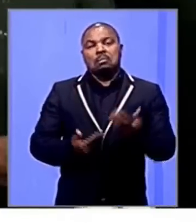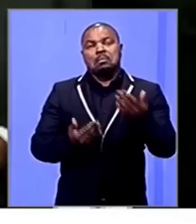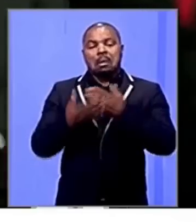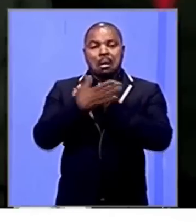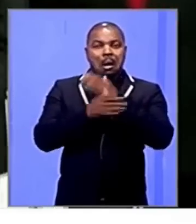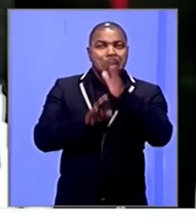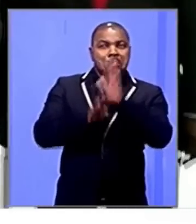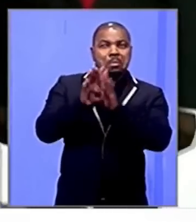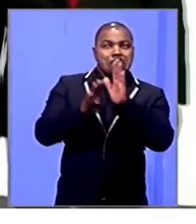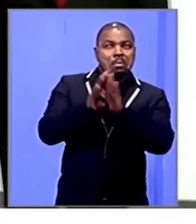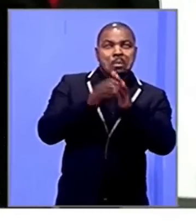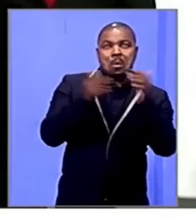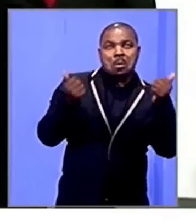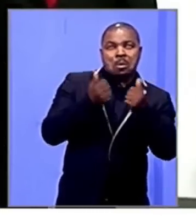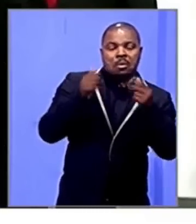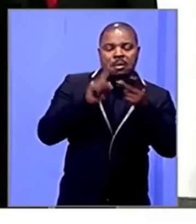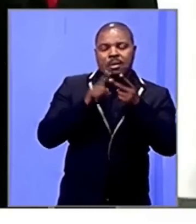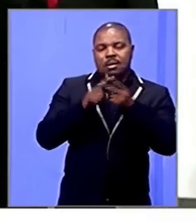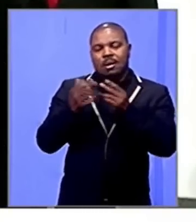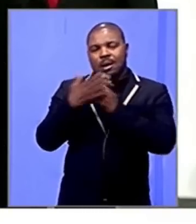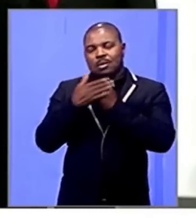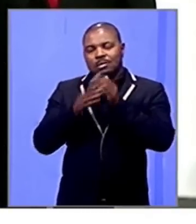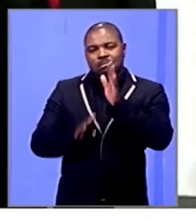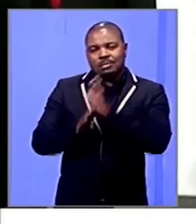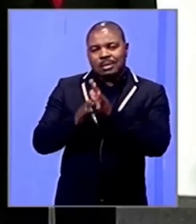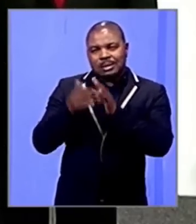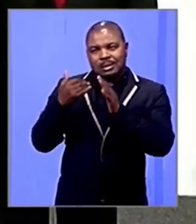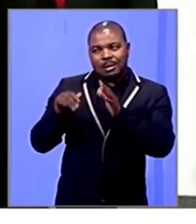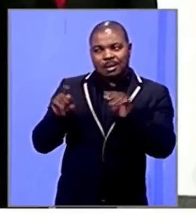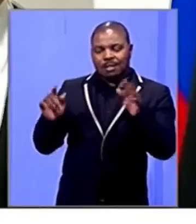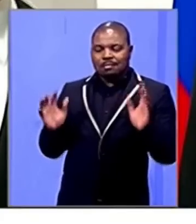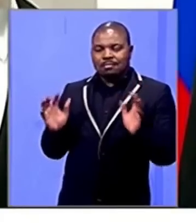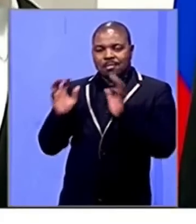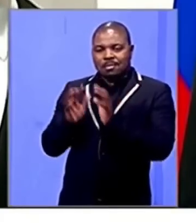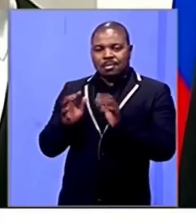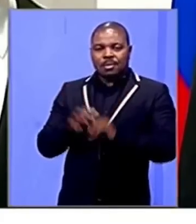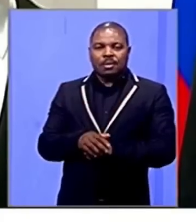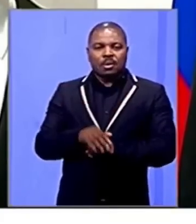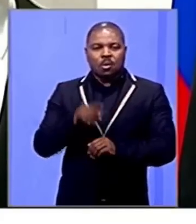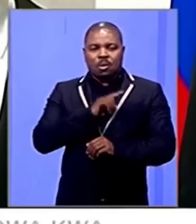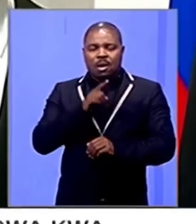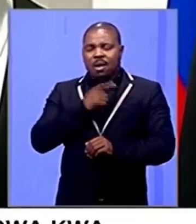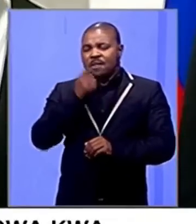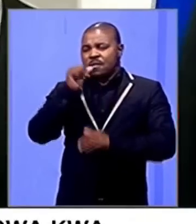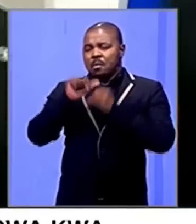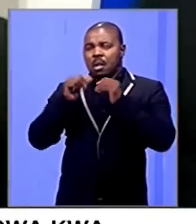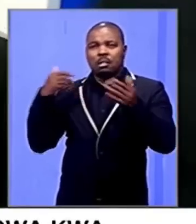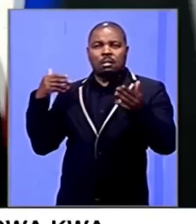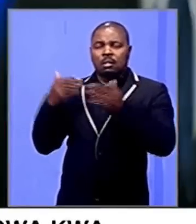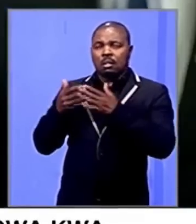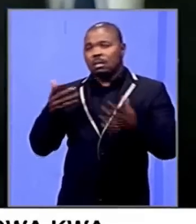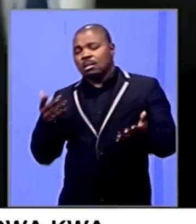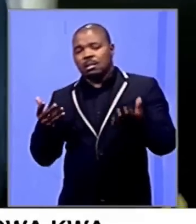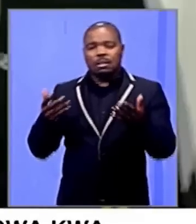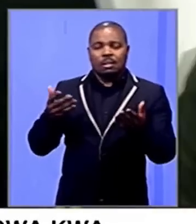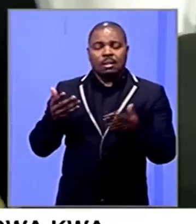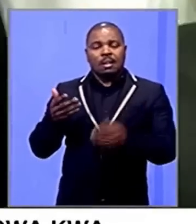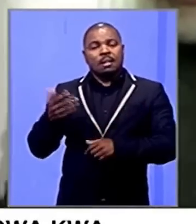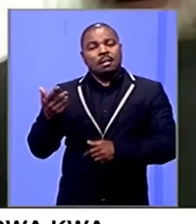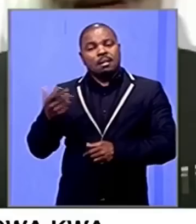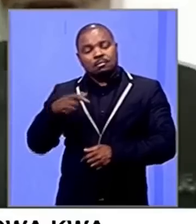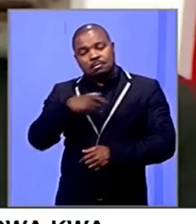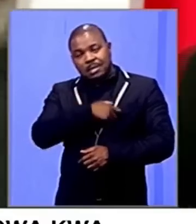tlhabologileng le tsa mebaraka e tlhabologang di kopane. Se ke morago ga ketsaetsego ya dikgwedi di le mmalwa ya gore a moporesidente wa